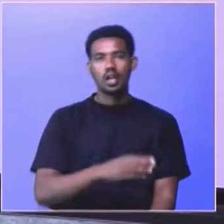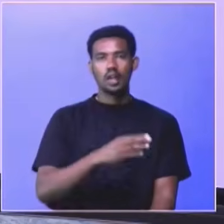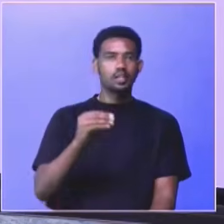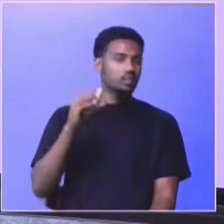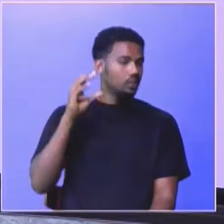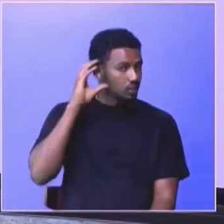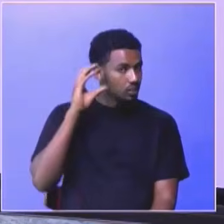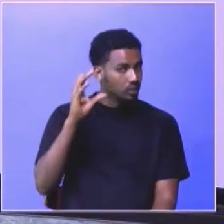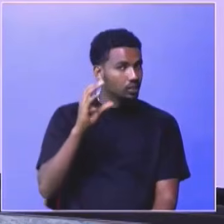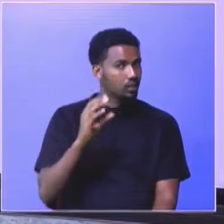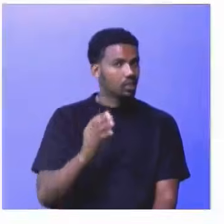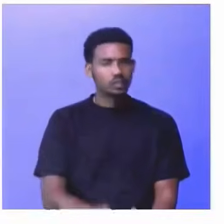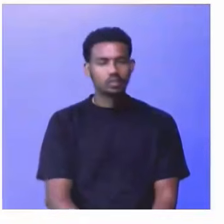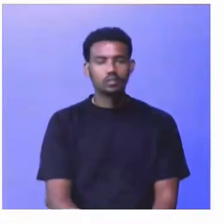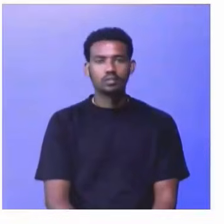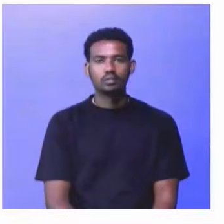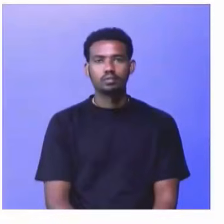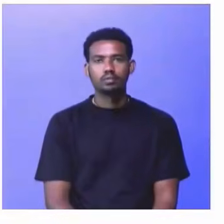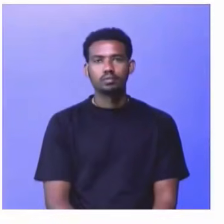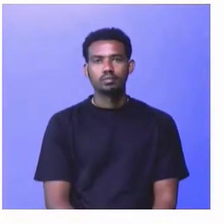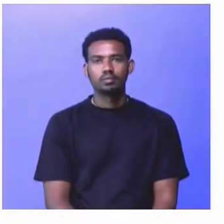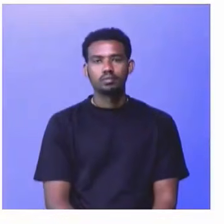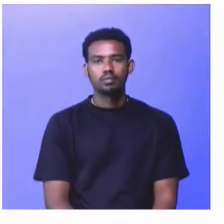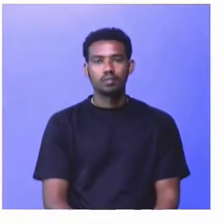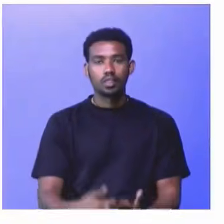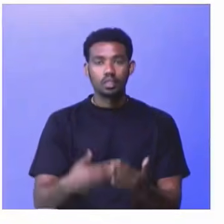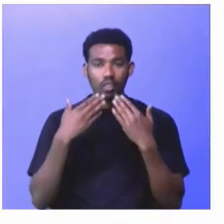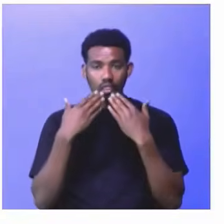listeners. Thank you